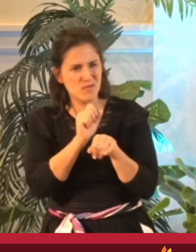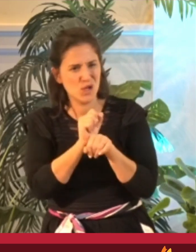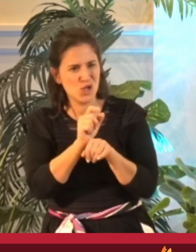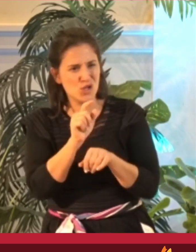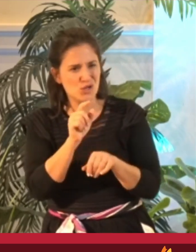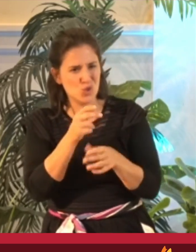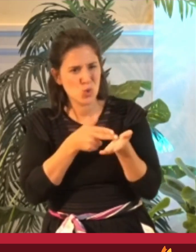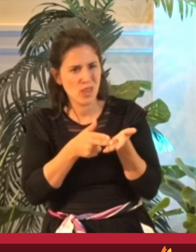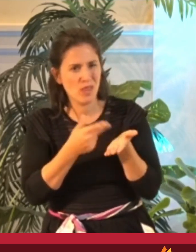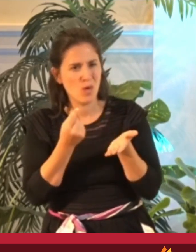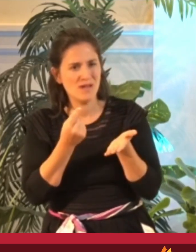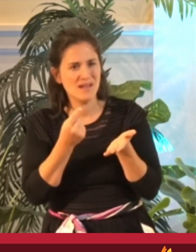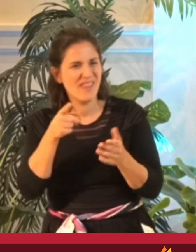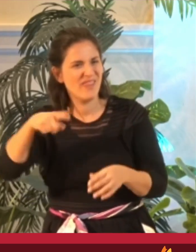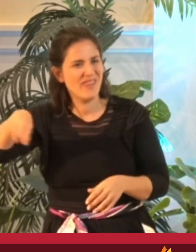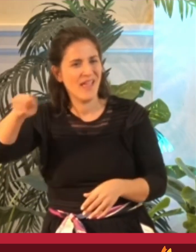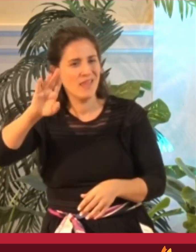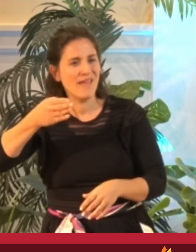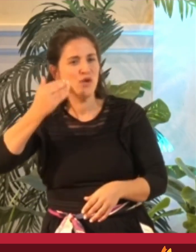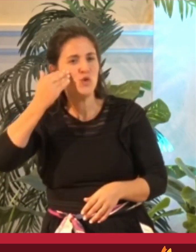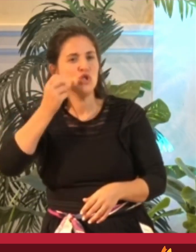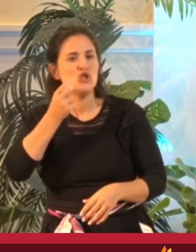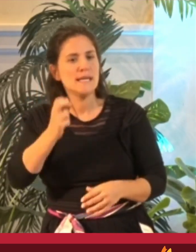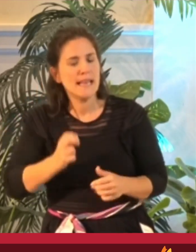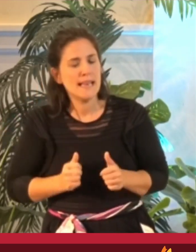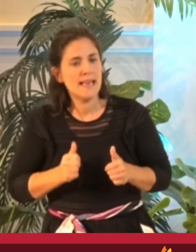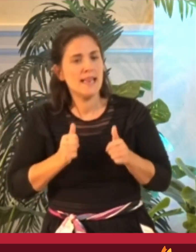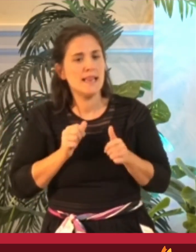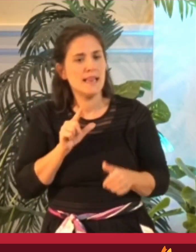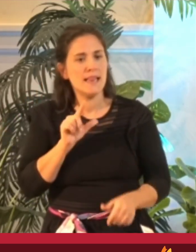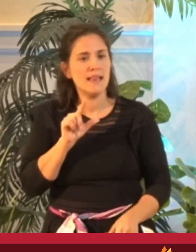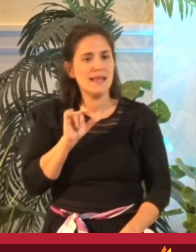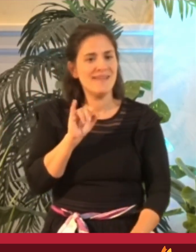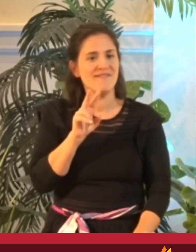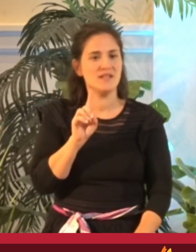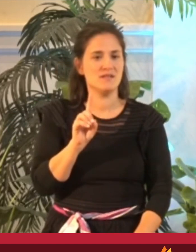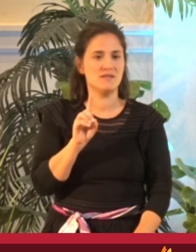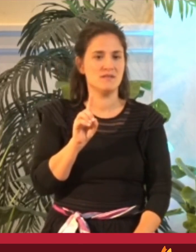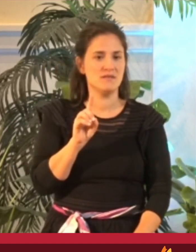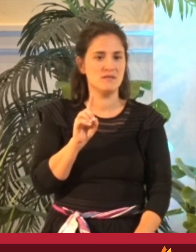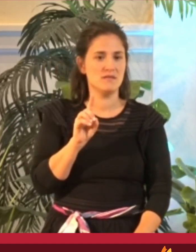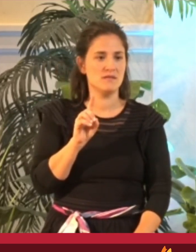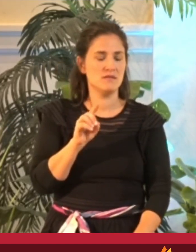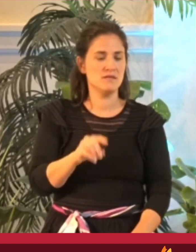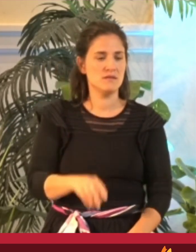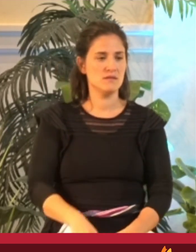It wasn't just her death that went unnoticed, it was her life.